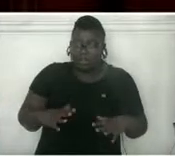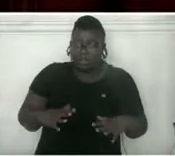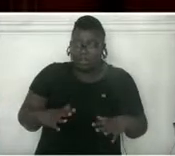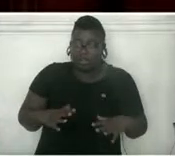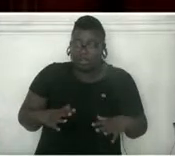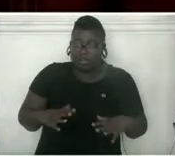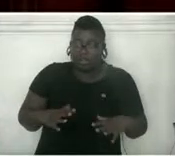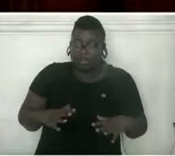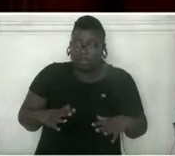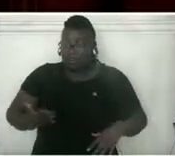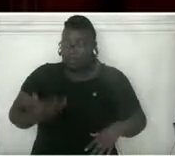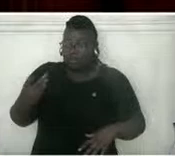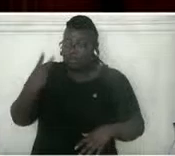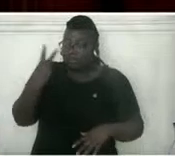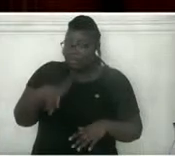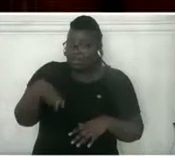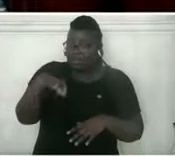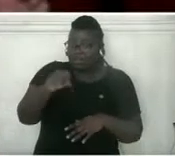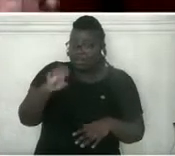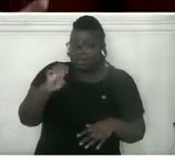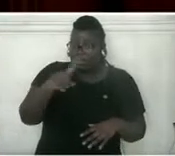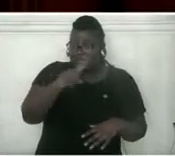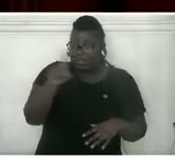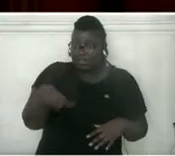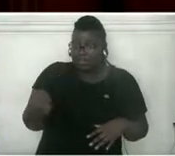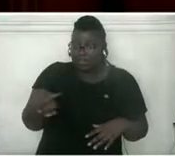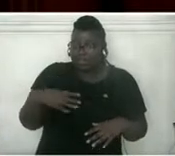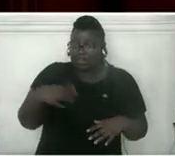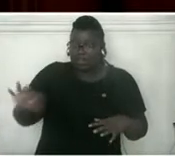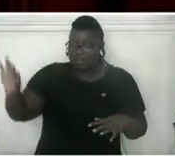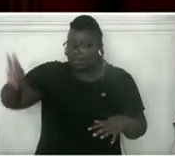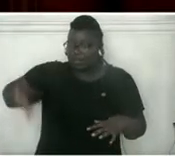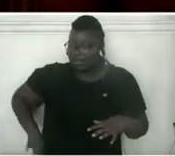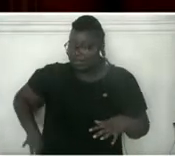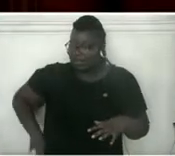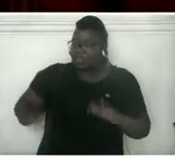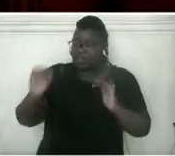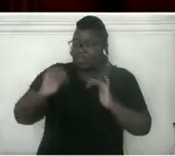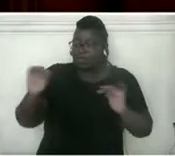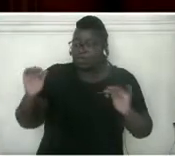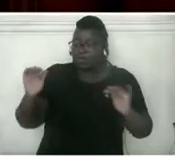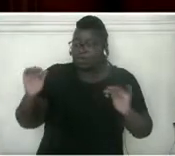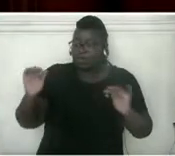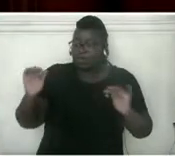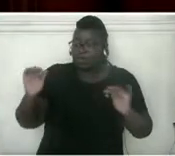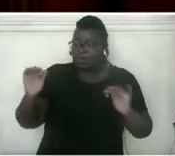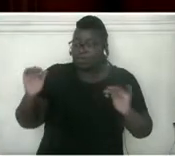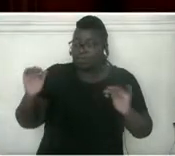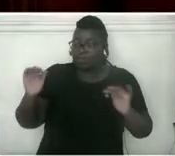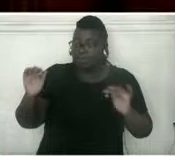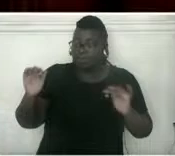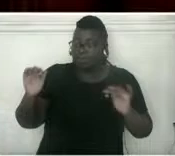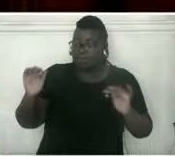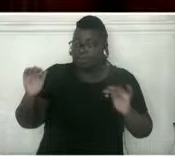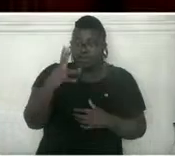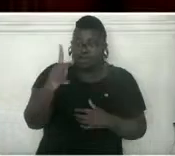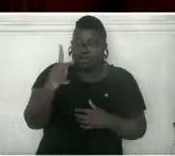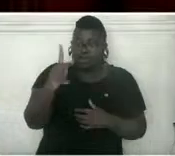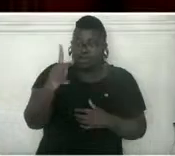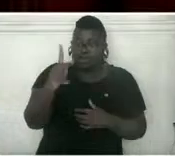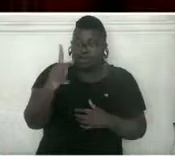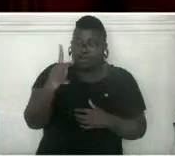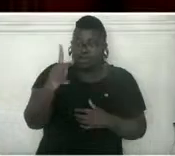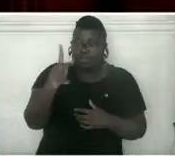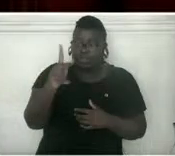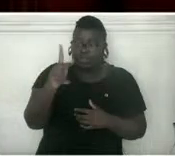this SEZ only benefiting people around Uthukela. The corridor approach will